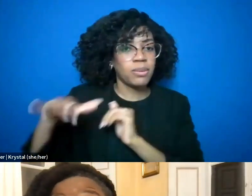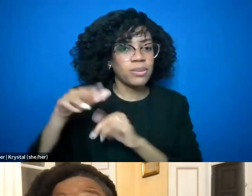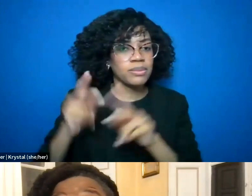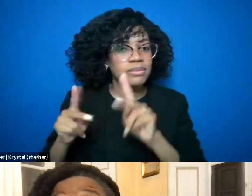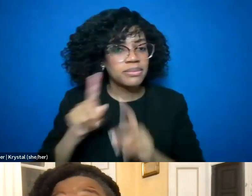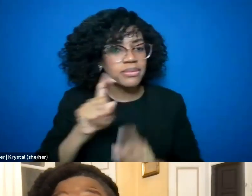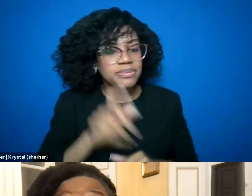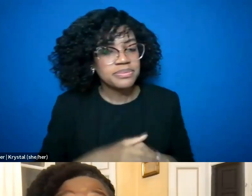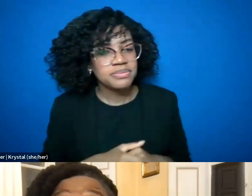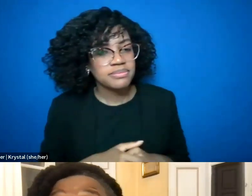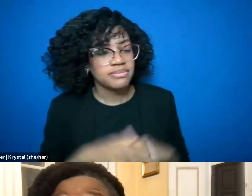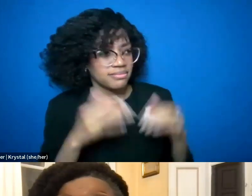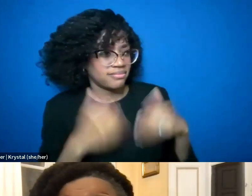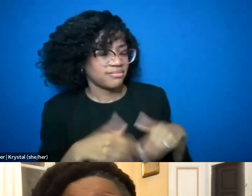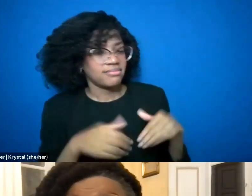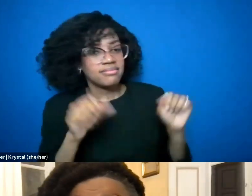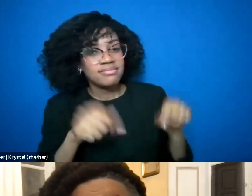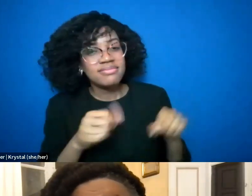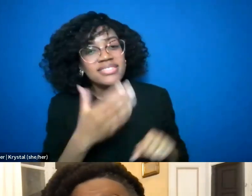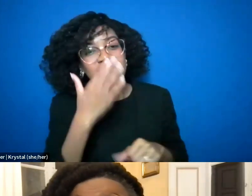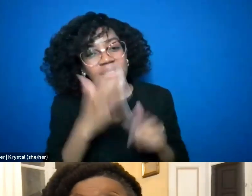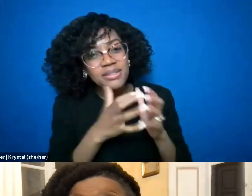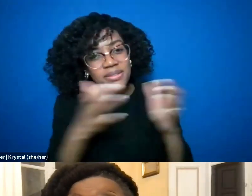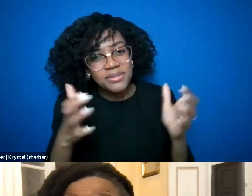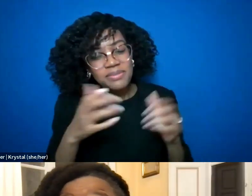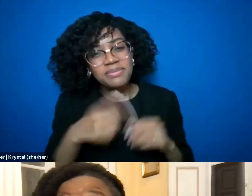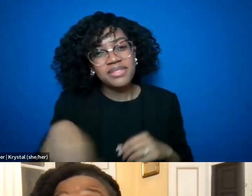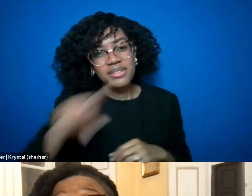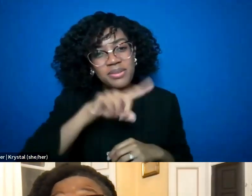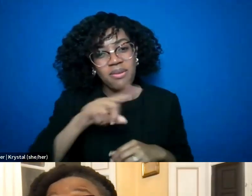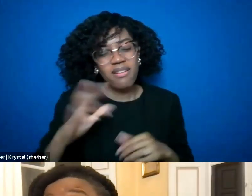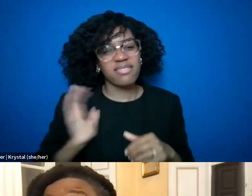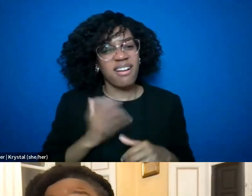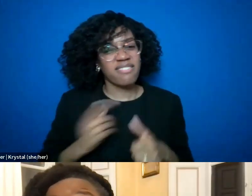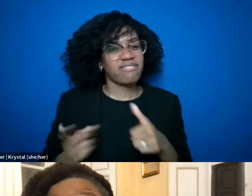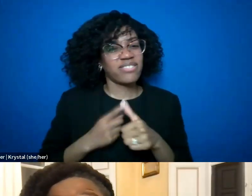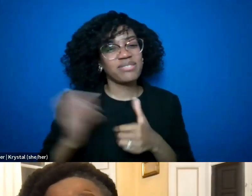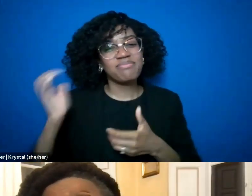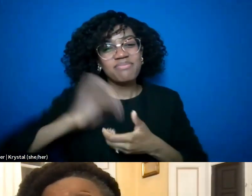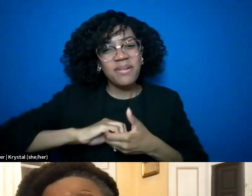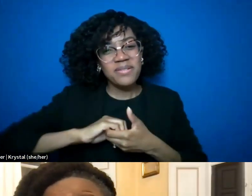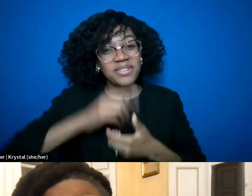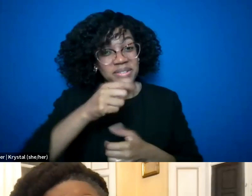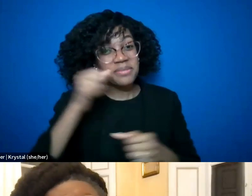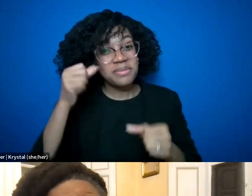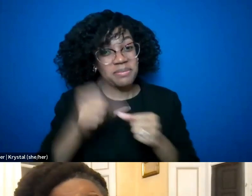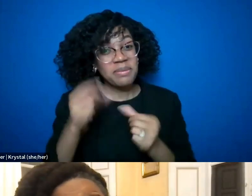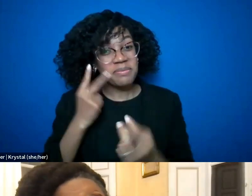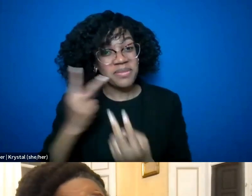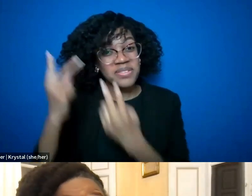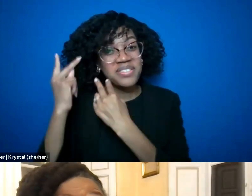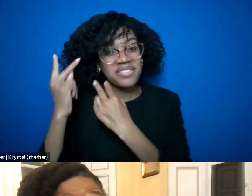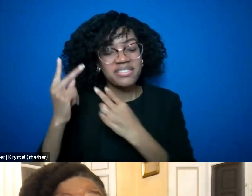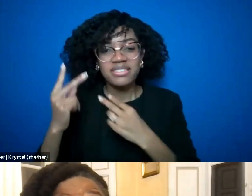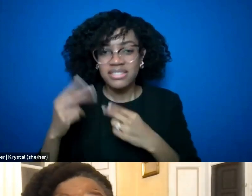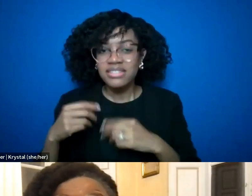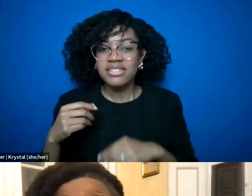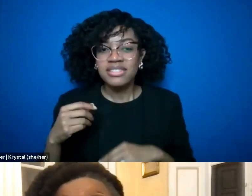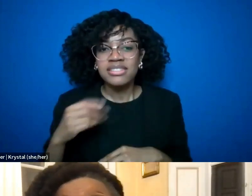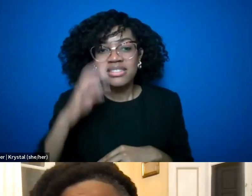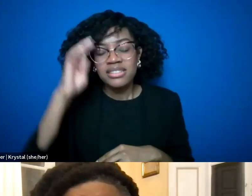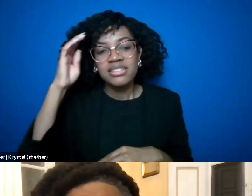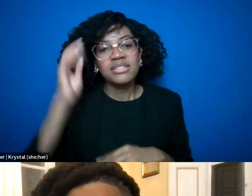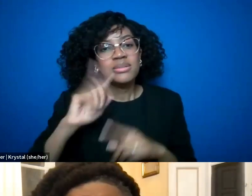for being our first partners in this work. As you remember very well, when